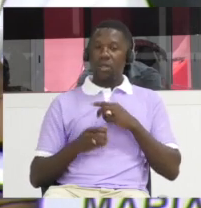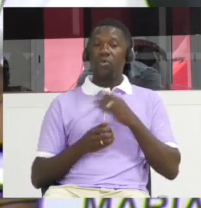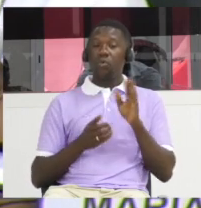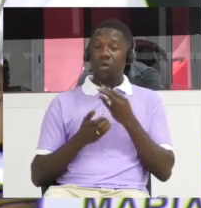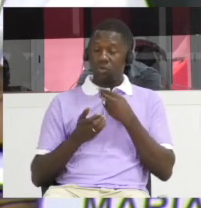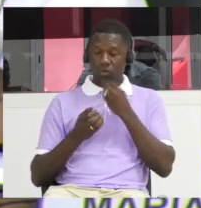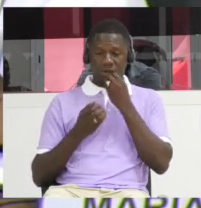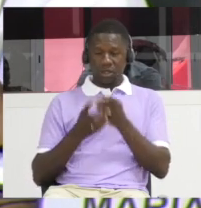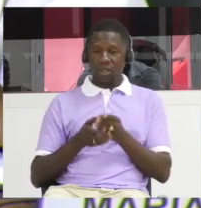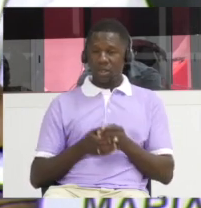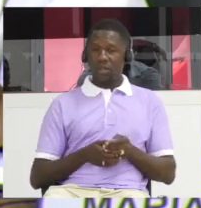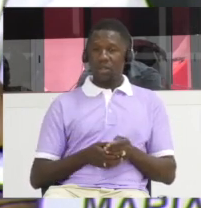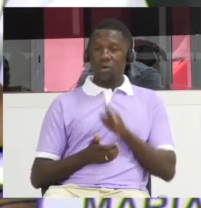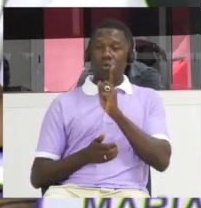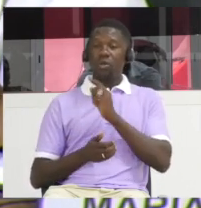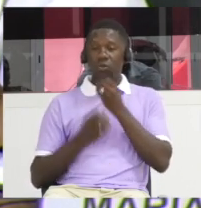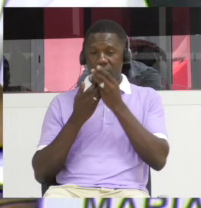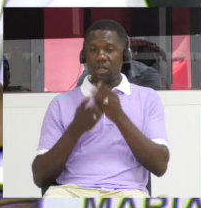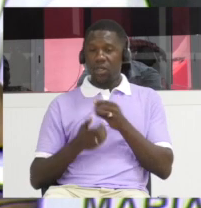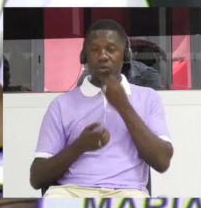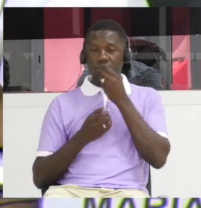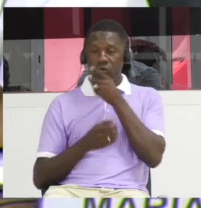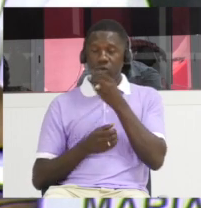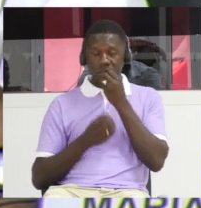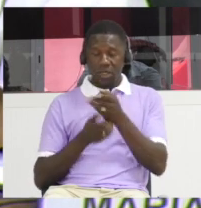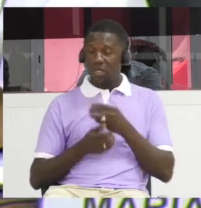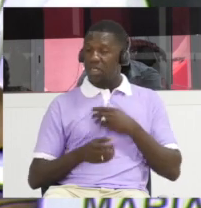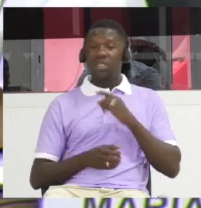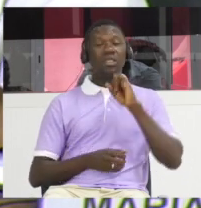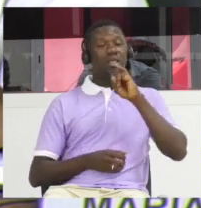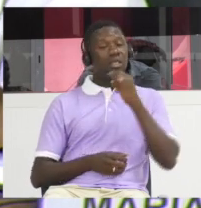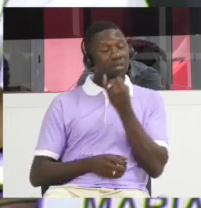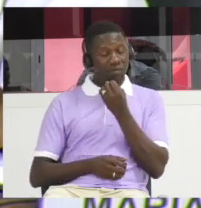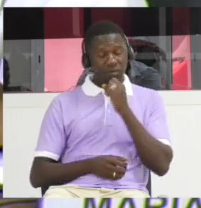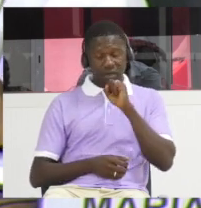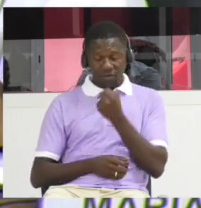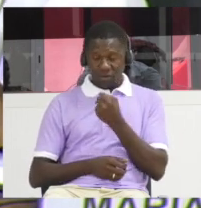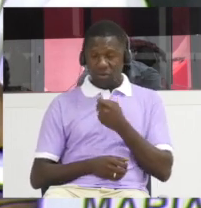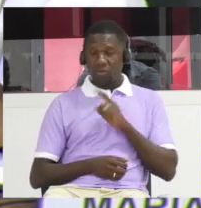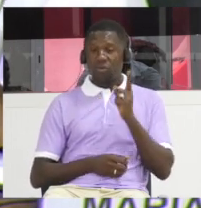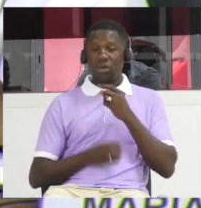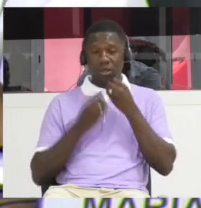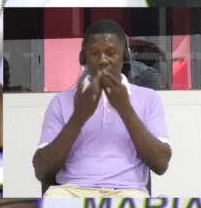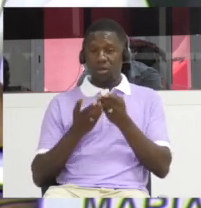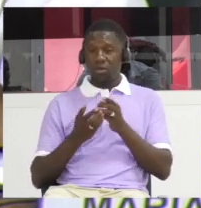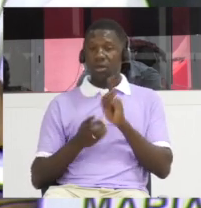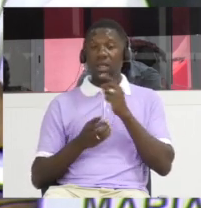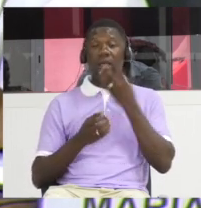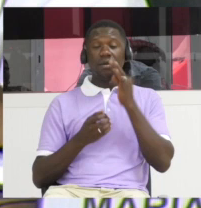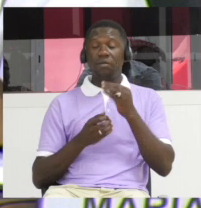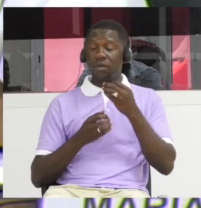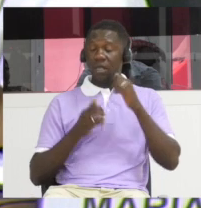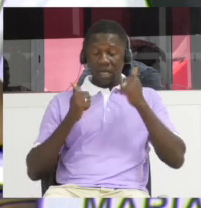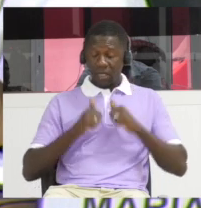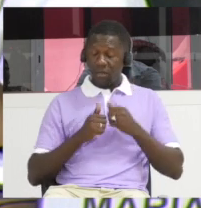is difficult for me to answer the questions of what mechanisms, if any, were put in